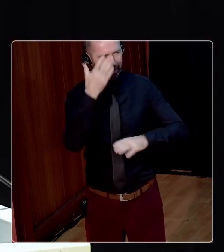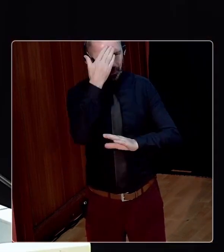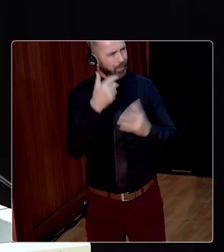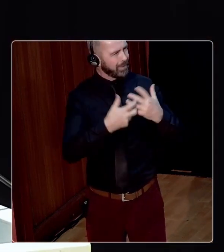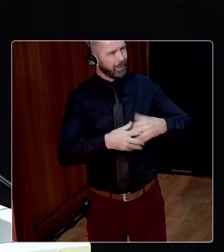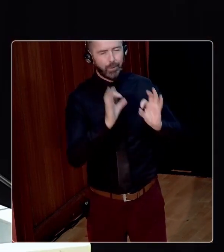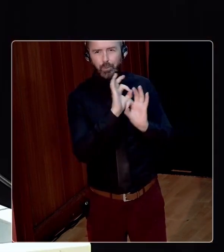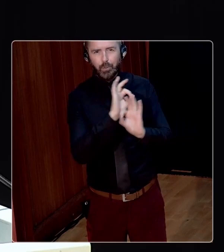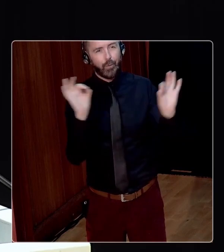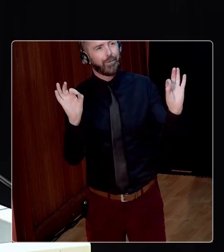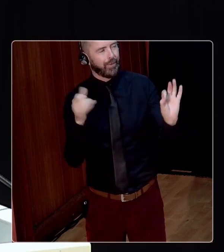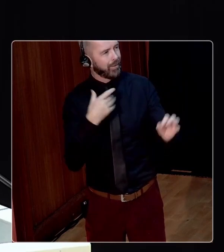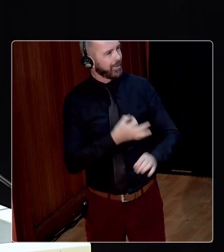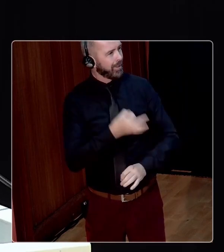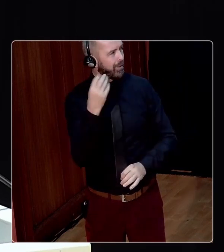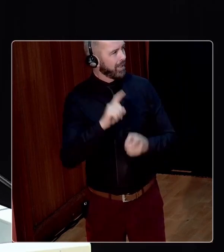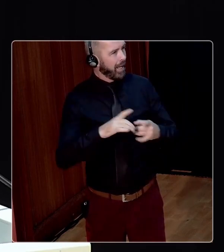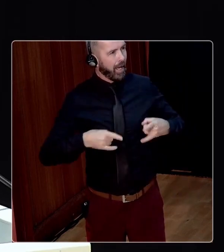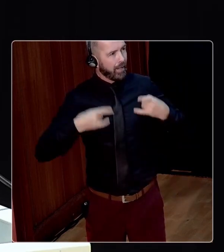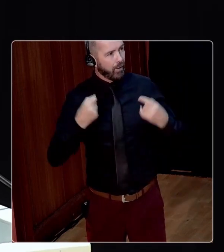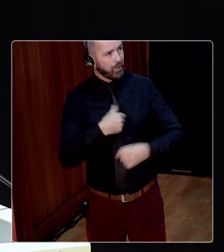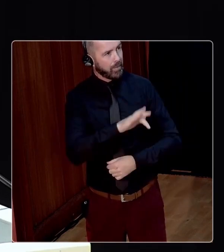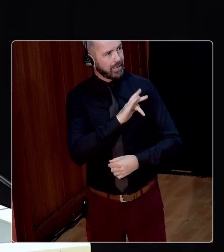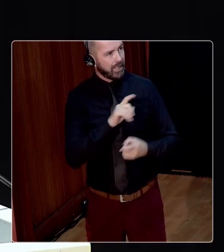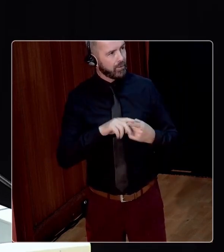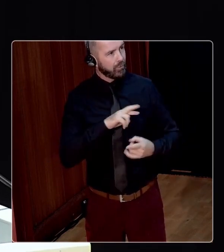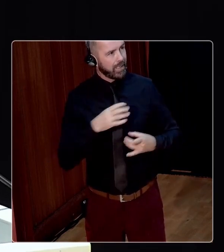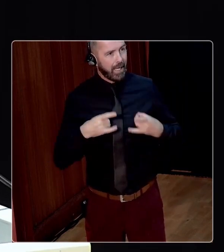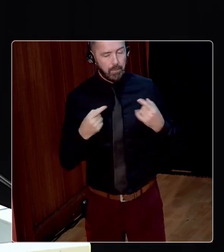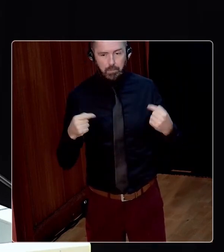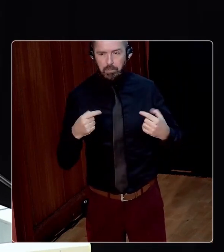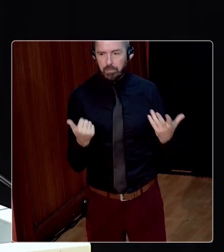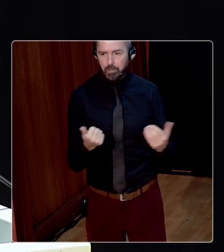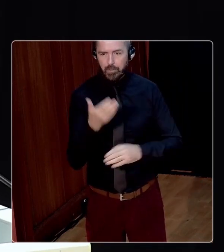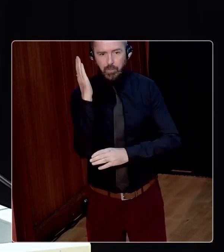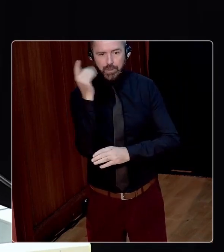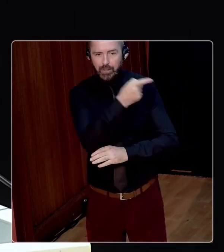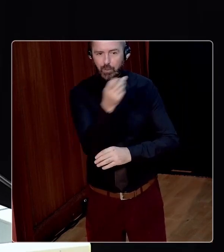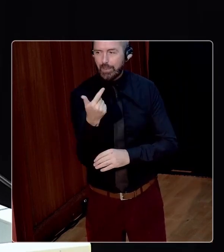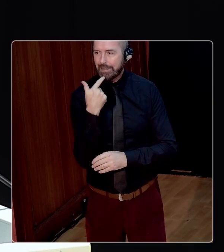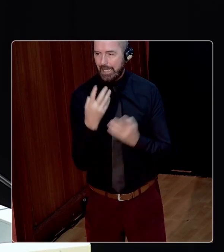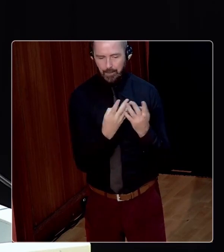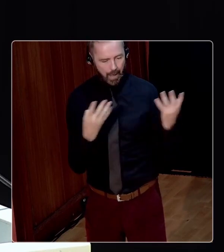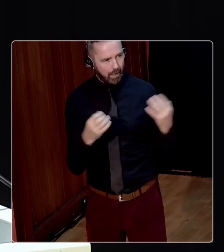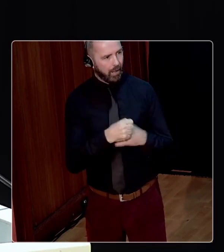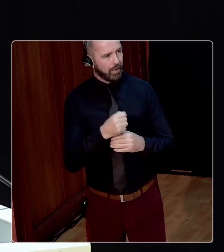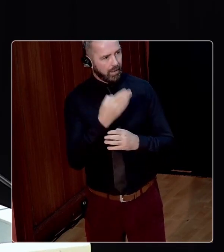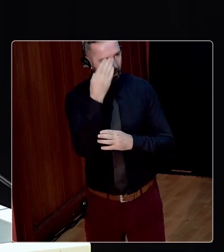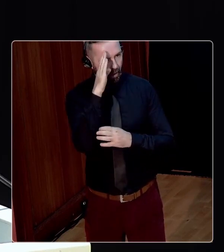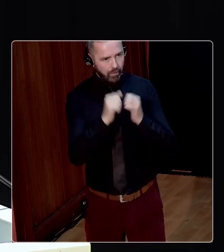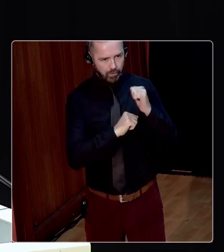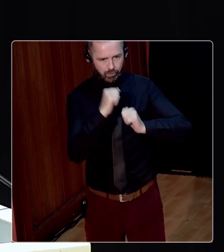wonderful. It's great, an honour to myself. I'm very happy to present the second panel on the Irish language